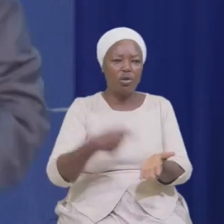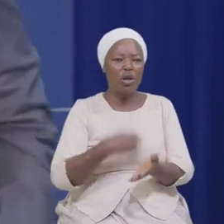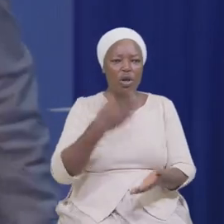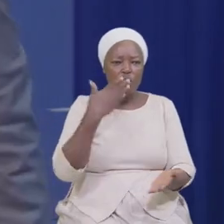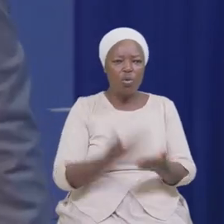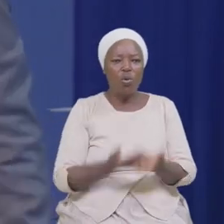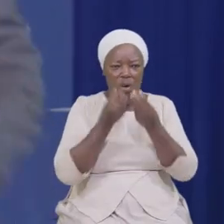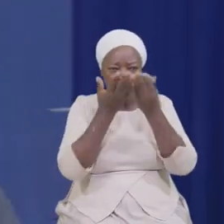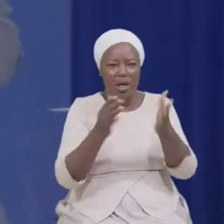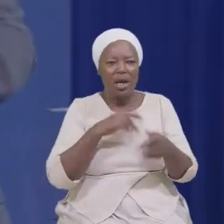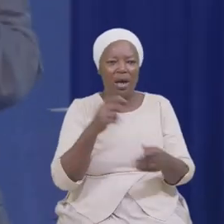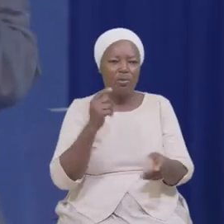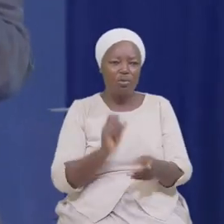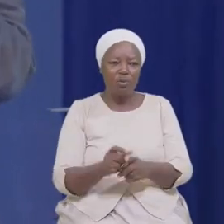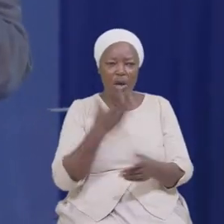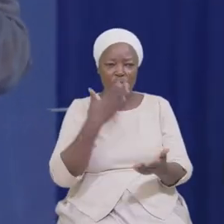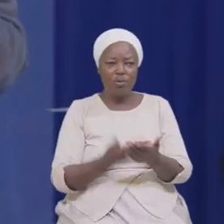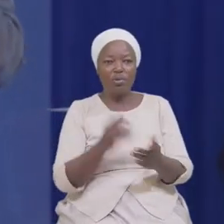the glad news,